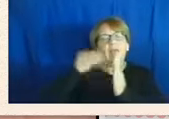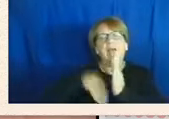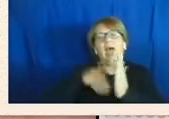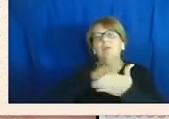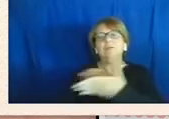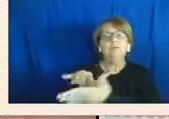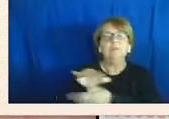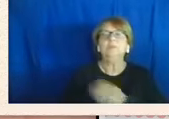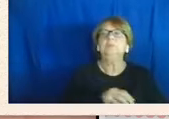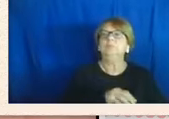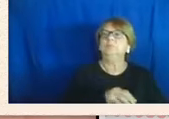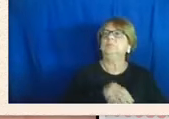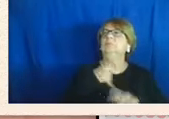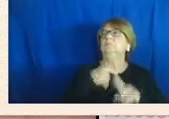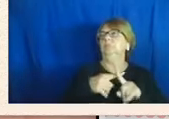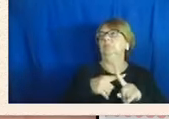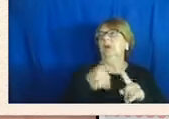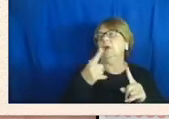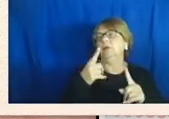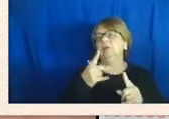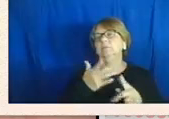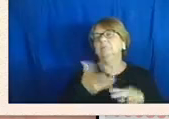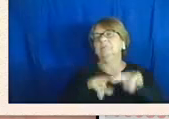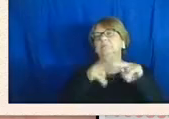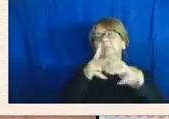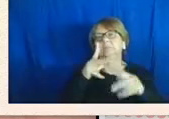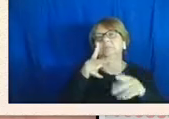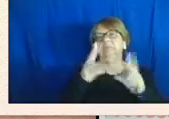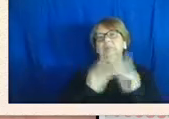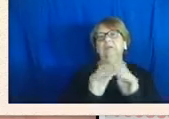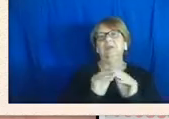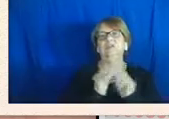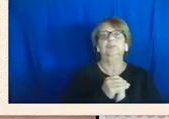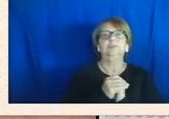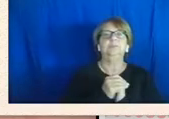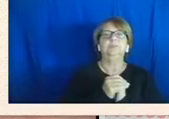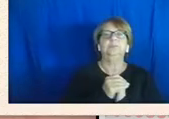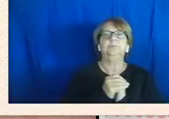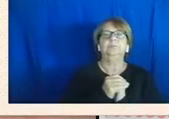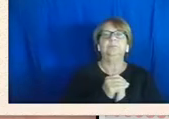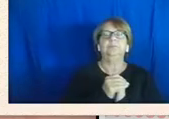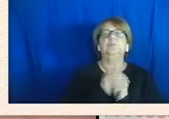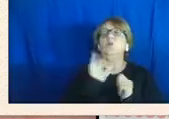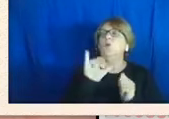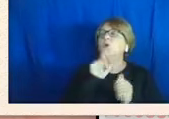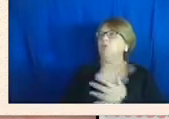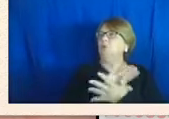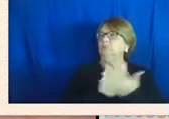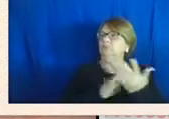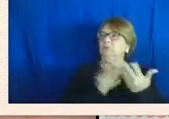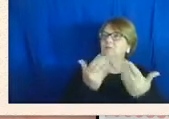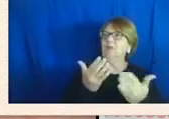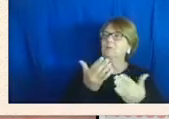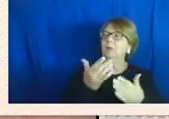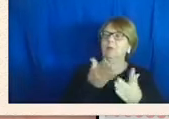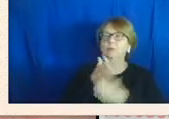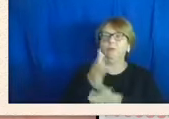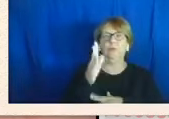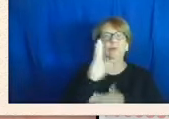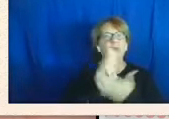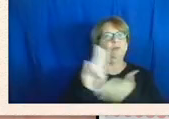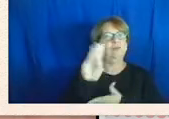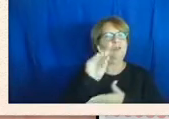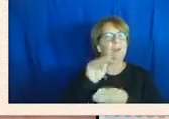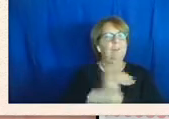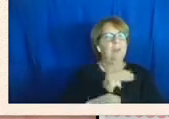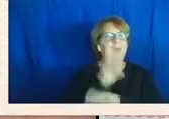booster sessions. So those are the things that we have available here at the University of Miami. Hopefully you found some helpful information today, just in